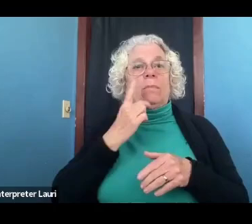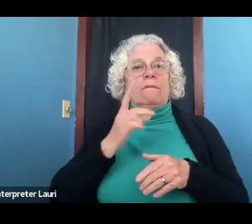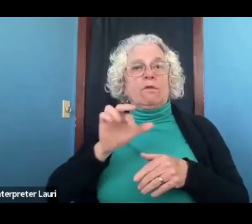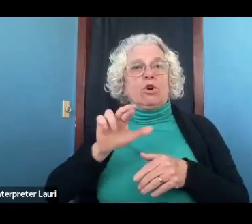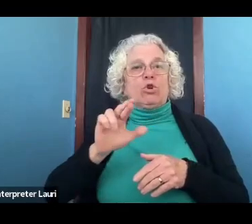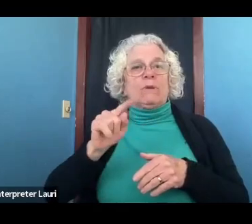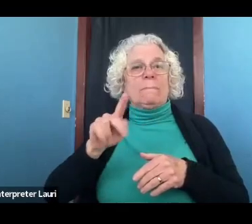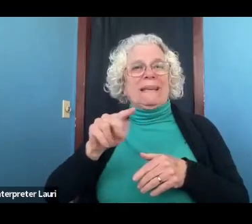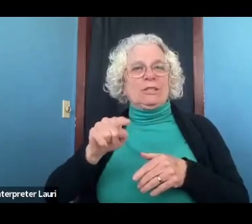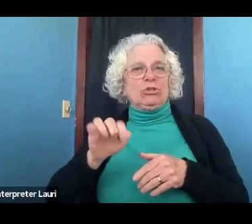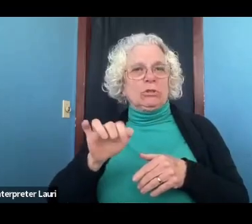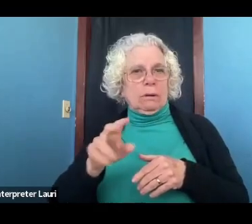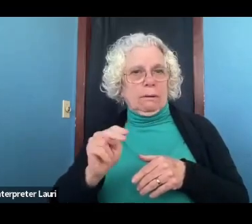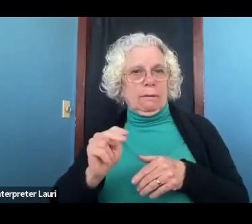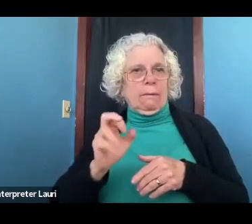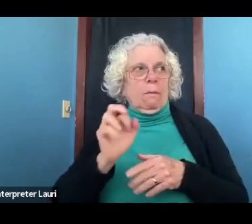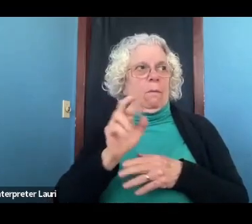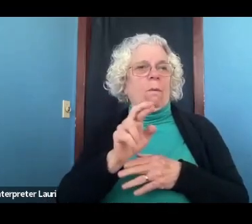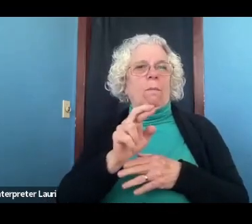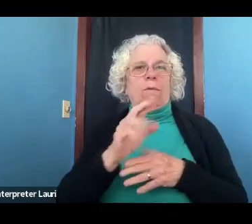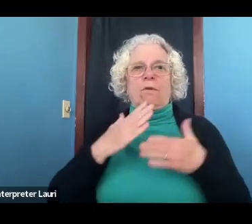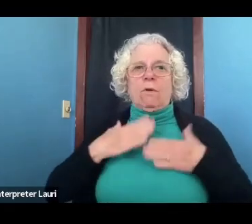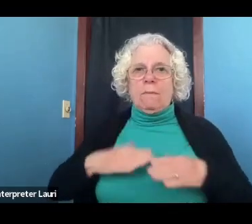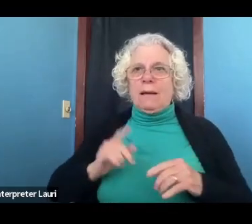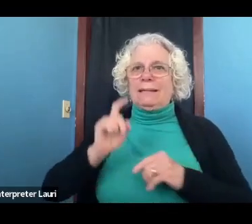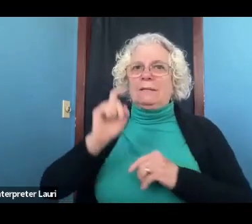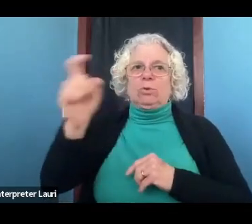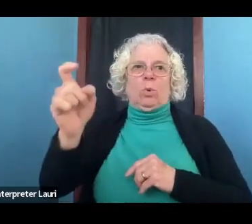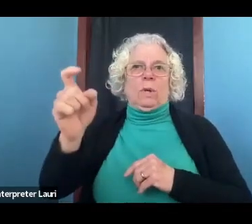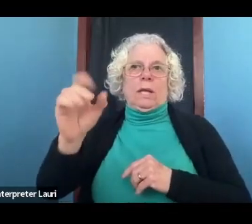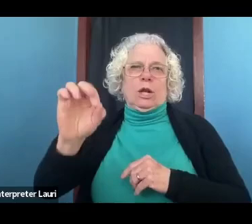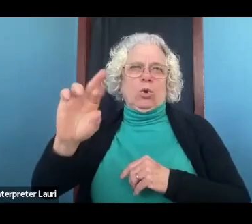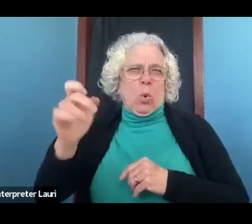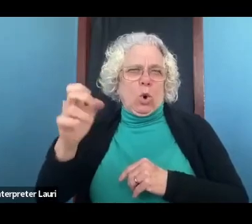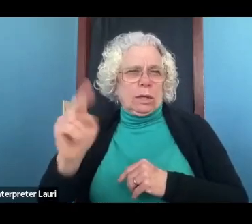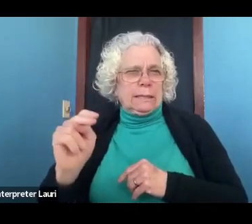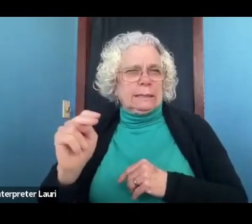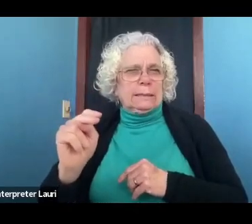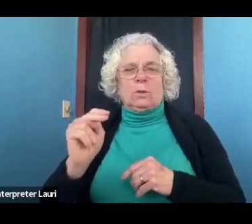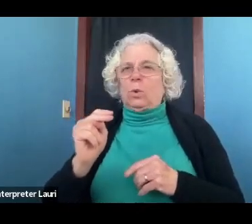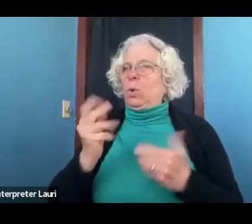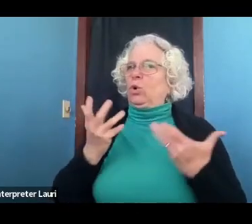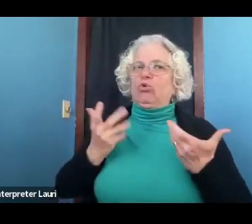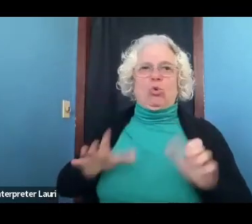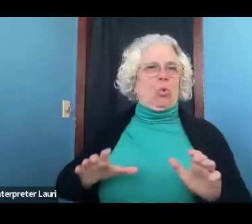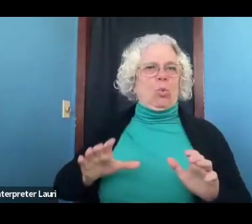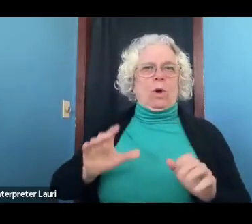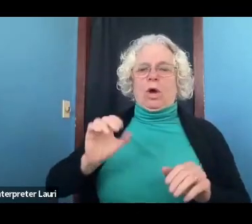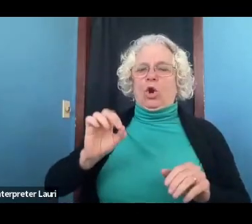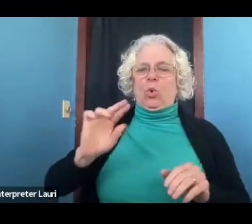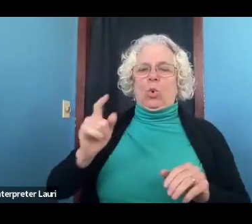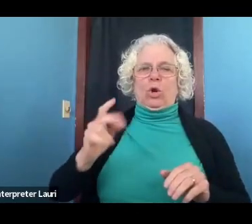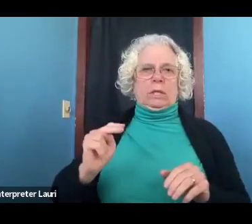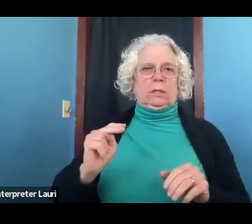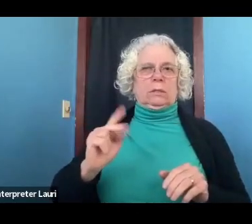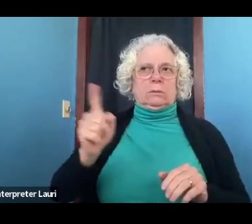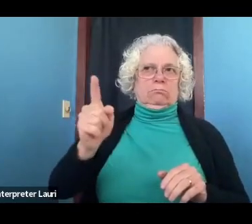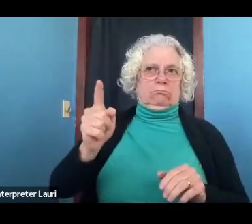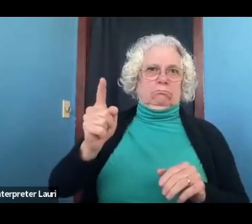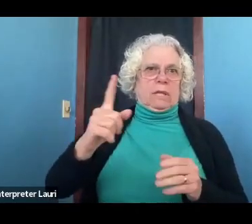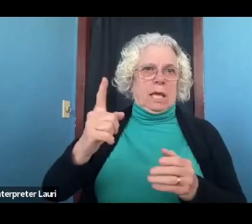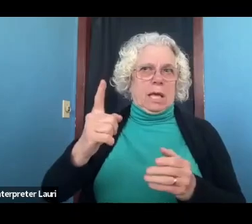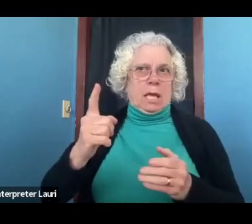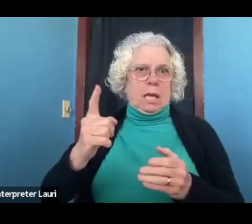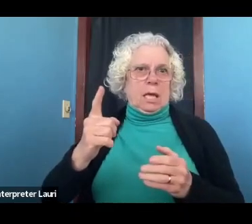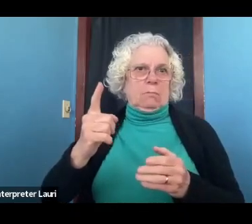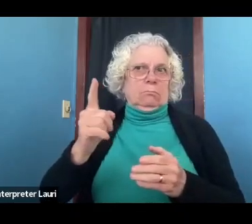can put that in there. You can also donate organs, or say you don't want to donate organs. You can have all sorts of